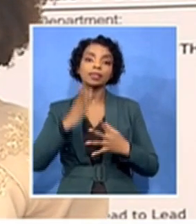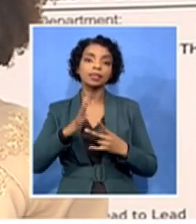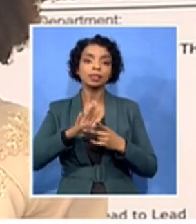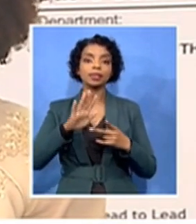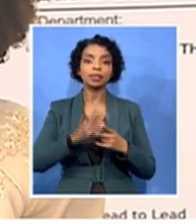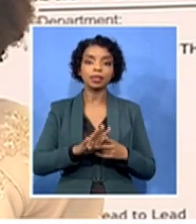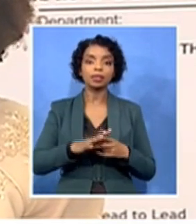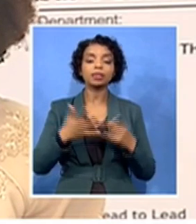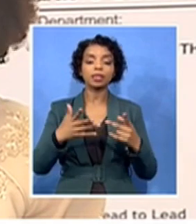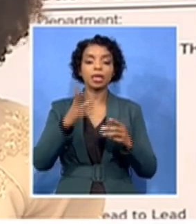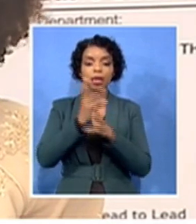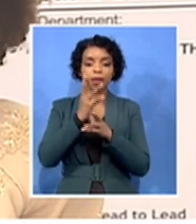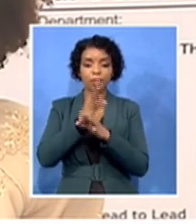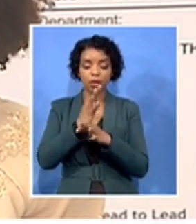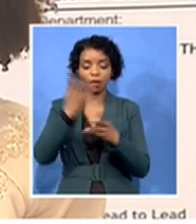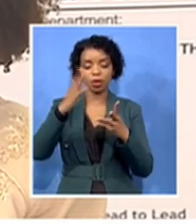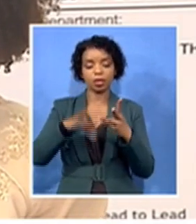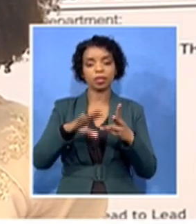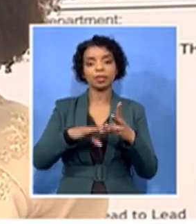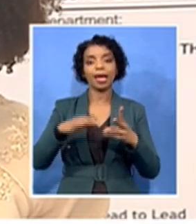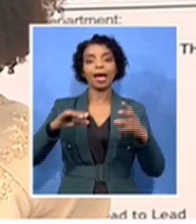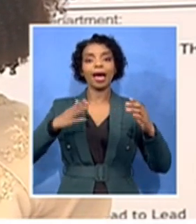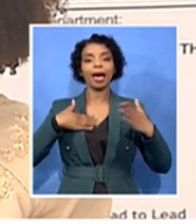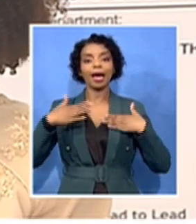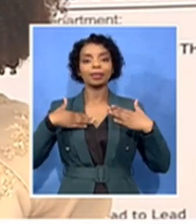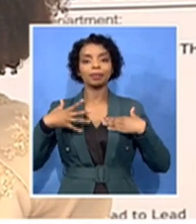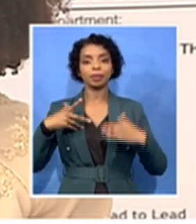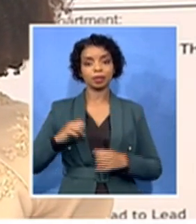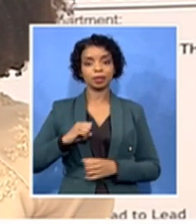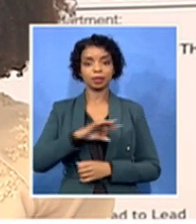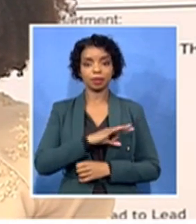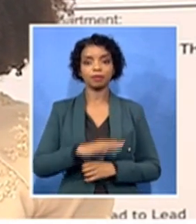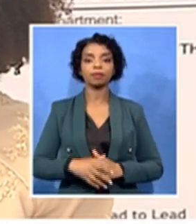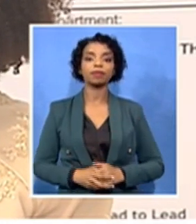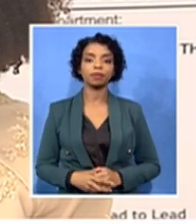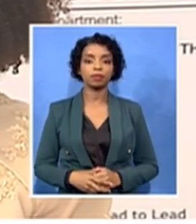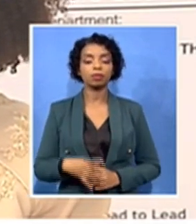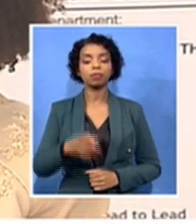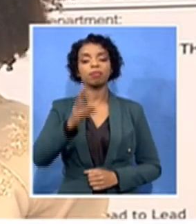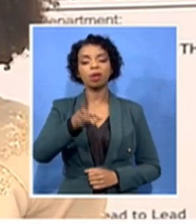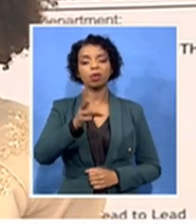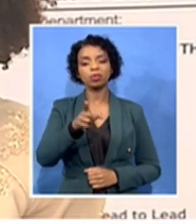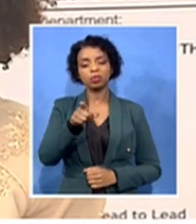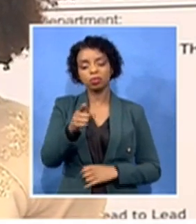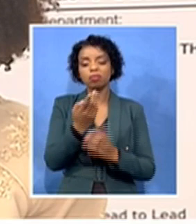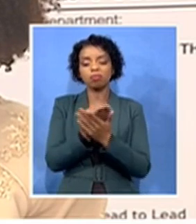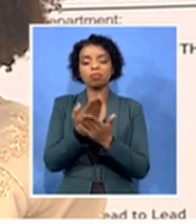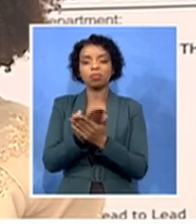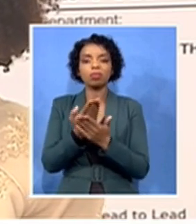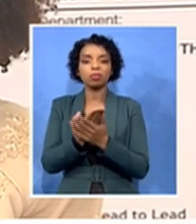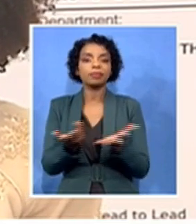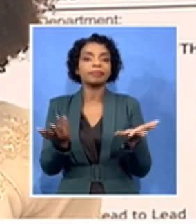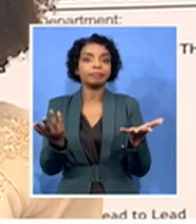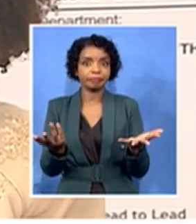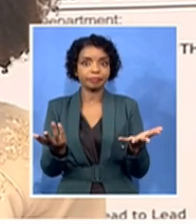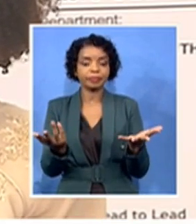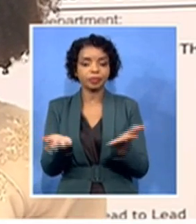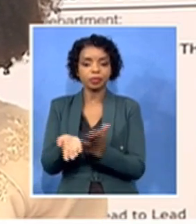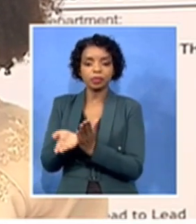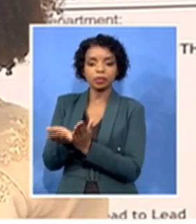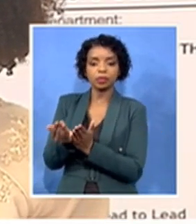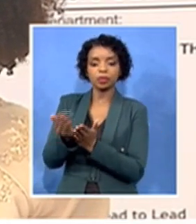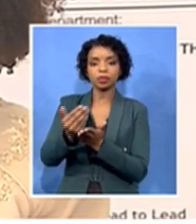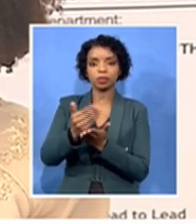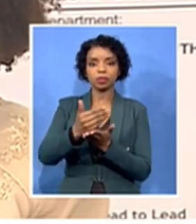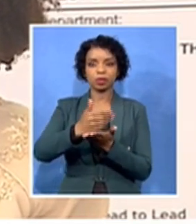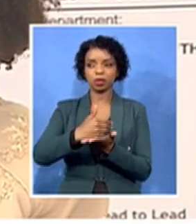It also affords users the ability to connect, be a help desk, provide learning, mentoring, and tracking